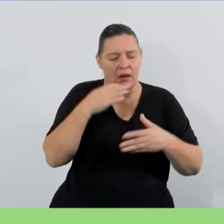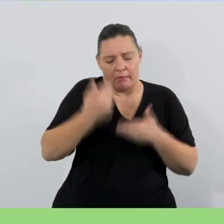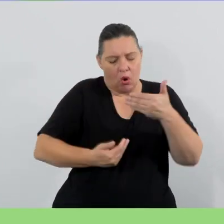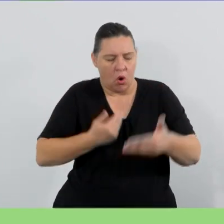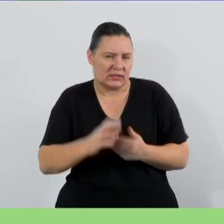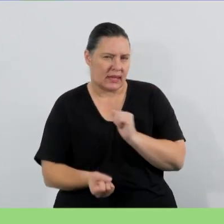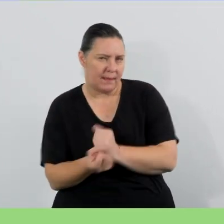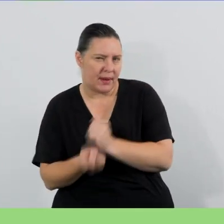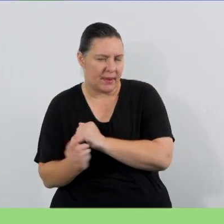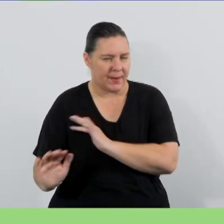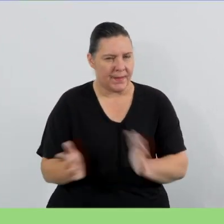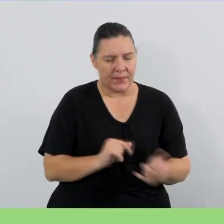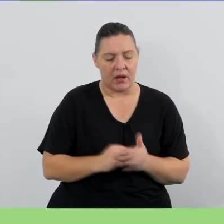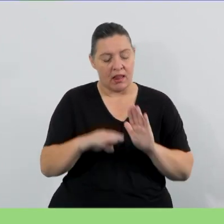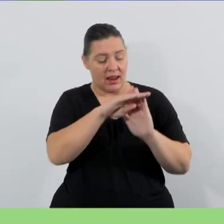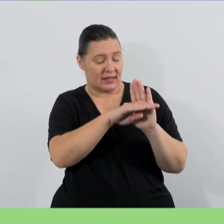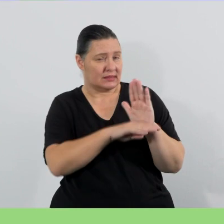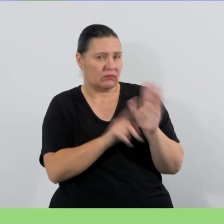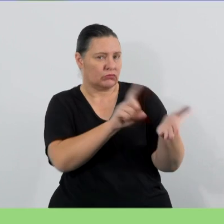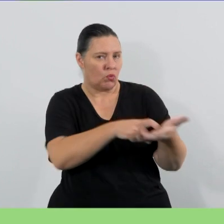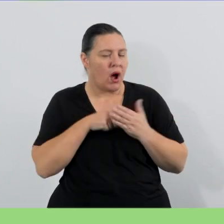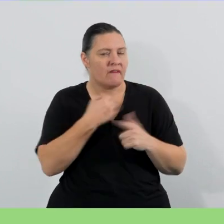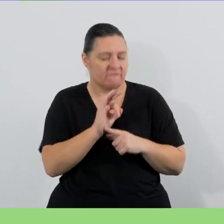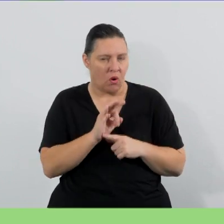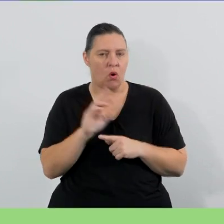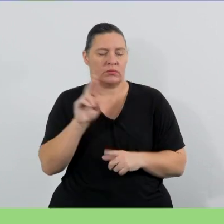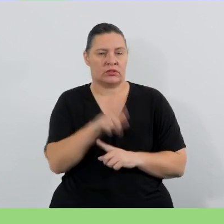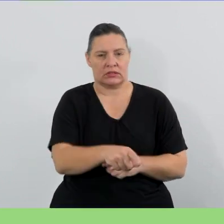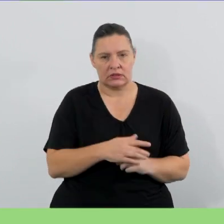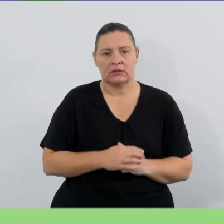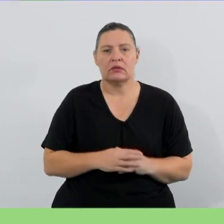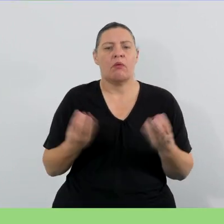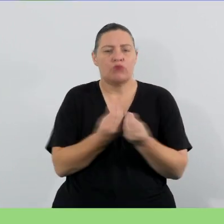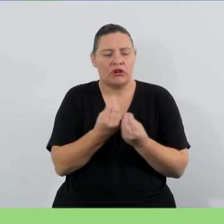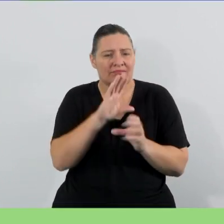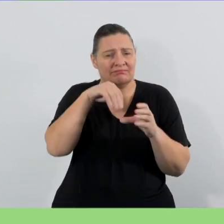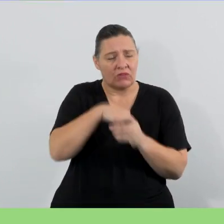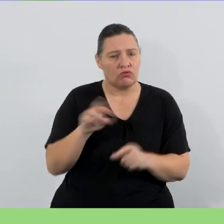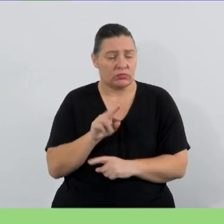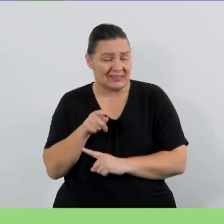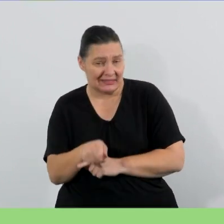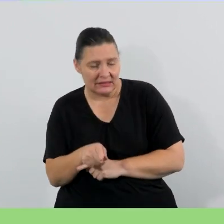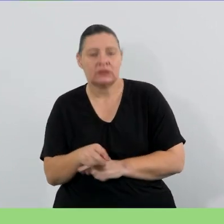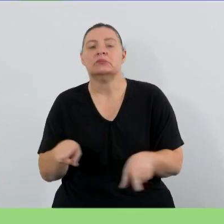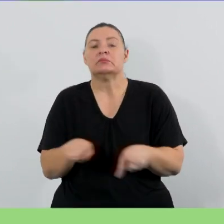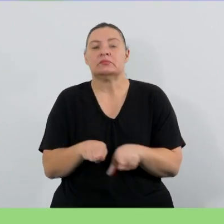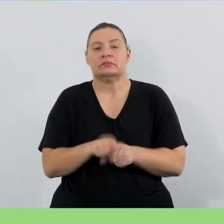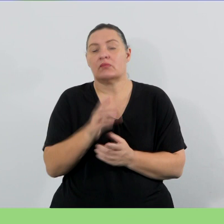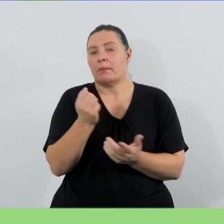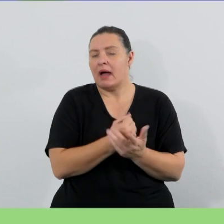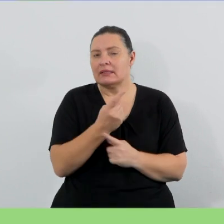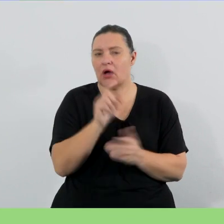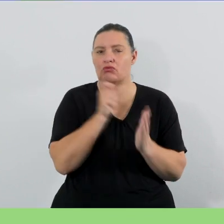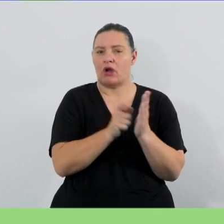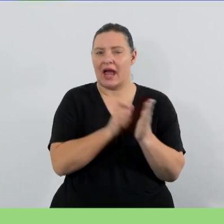respiration, list the requirements of respiration, list the products of respiration, and lastly, you need to be able